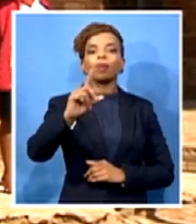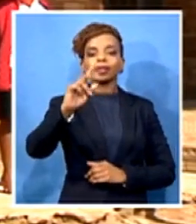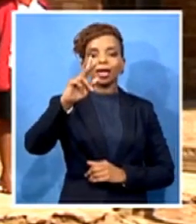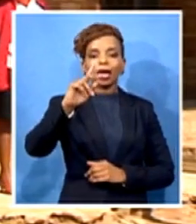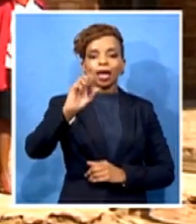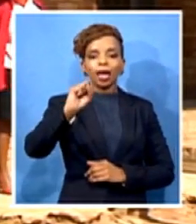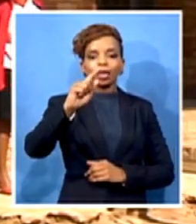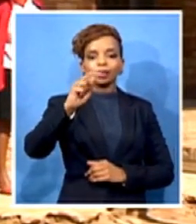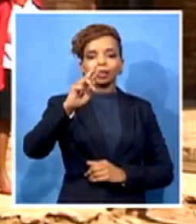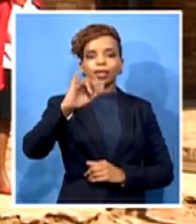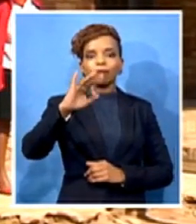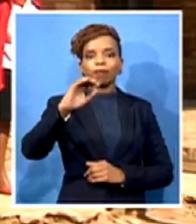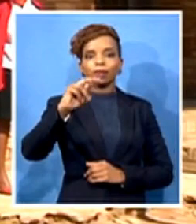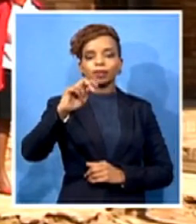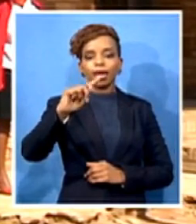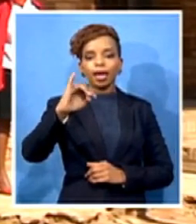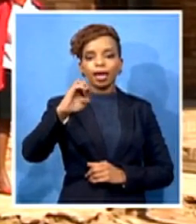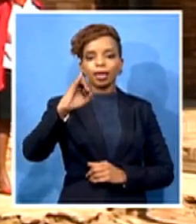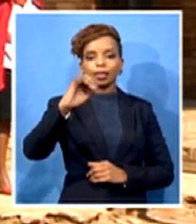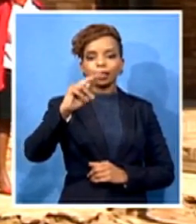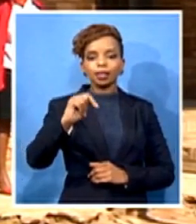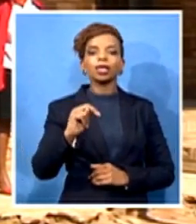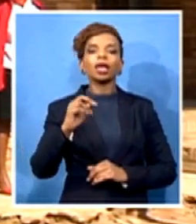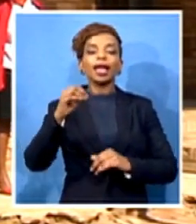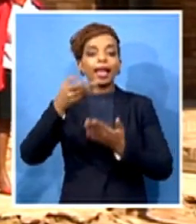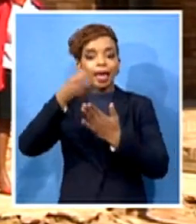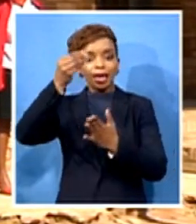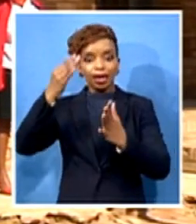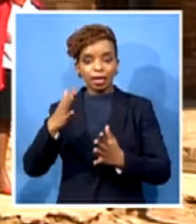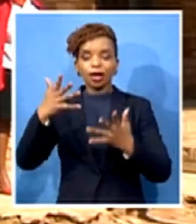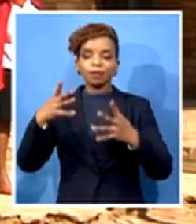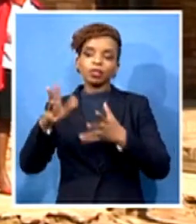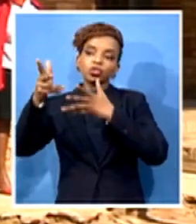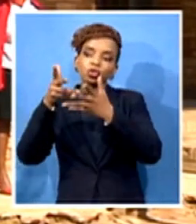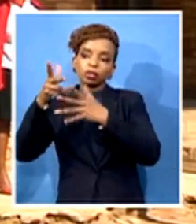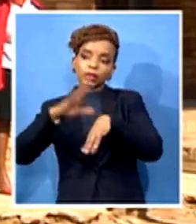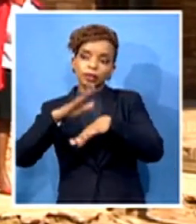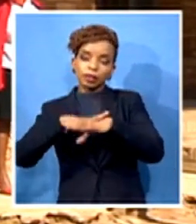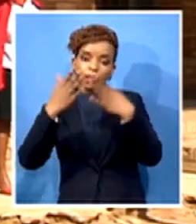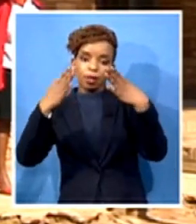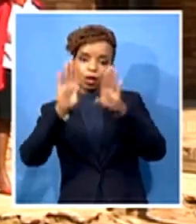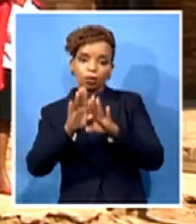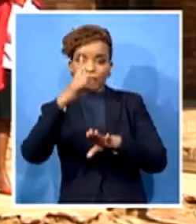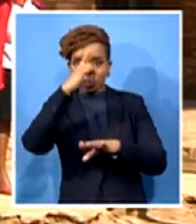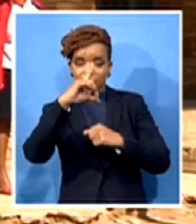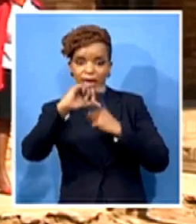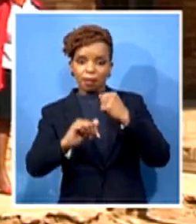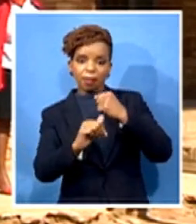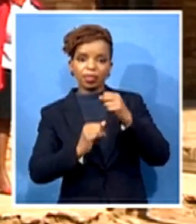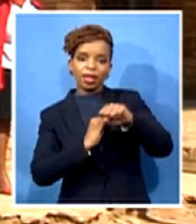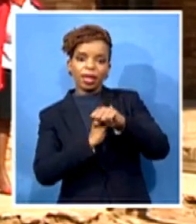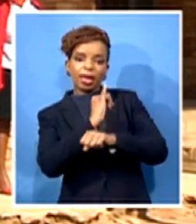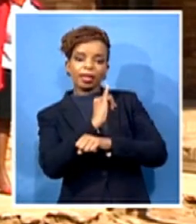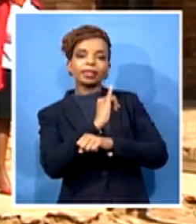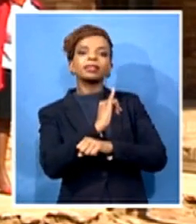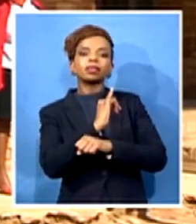to while schools were still closed. I think it was earlier on in the month that we spoke to Mpochoma. And, you know, he was just telling us earlier in